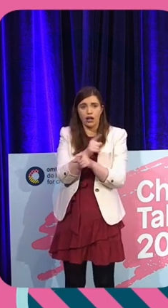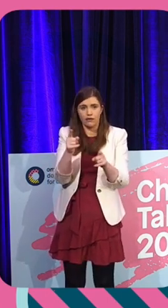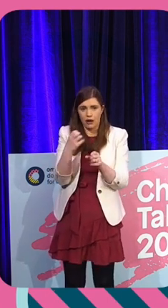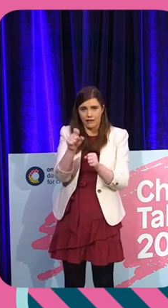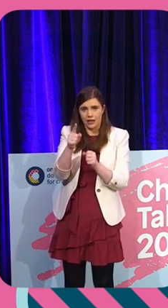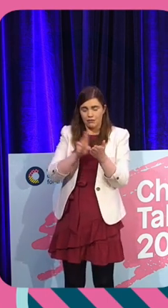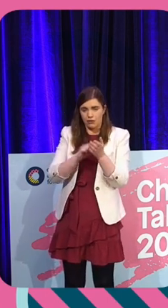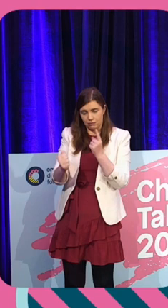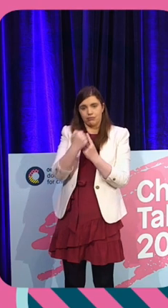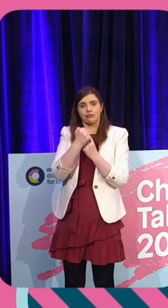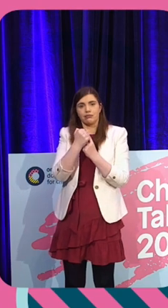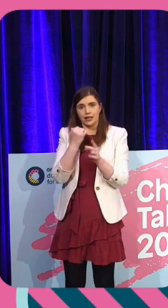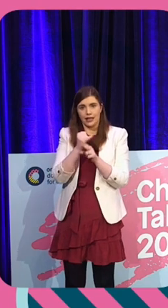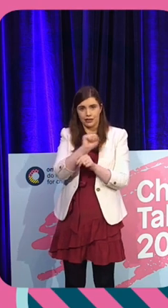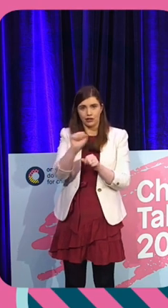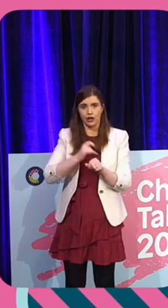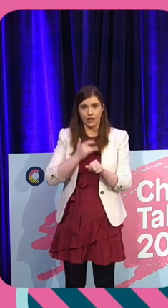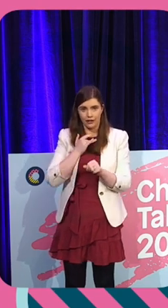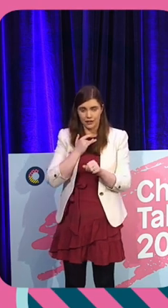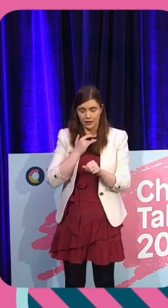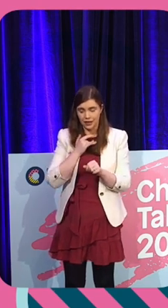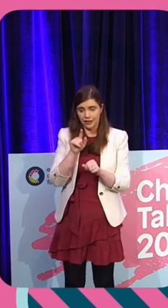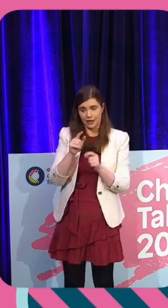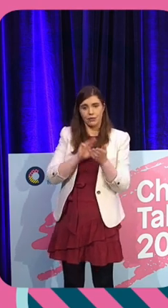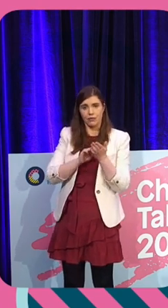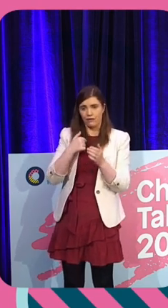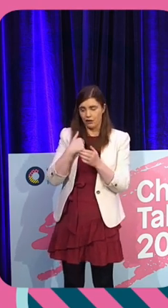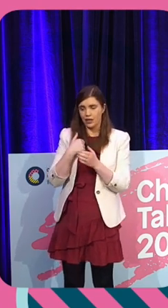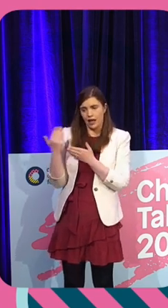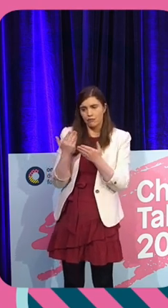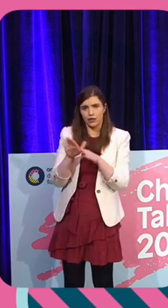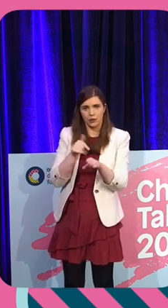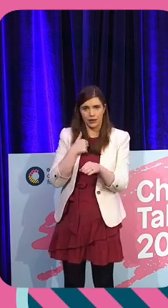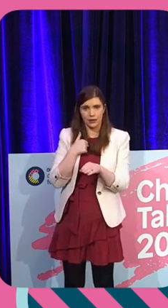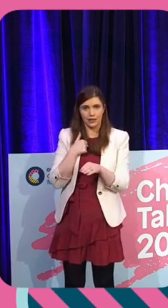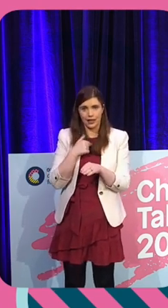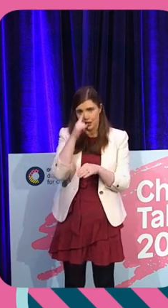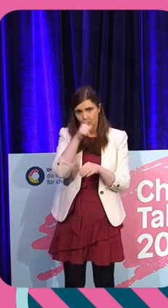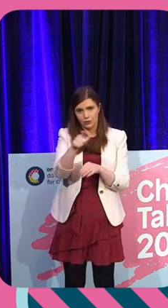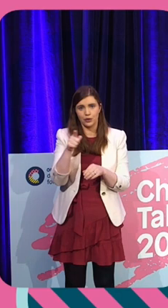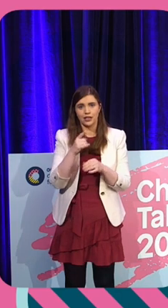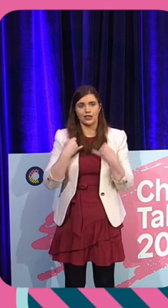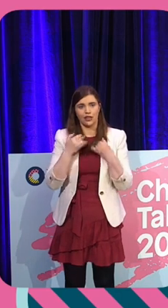lives. I've certainly carried that with me. I want to say thank you very, very much. And I hope you enjoy the rest of the Child Talks.